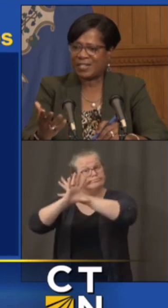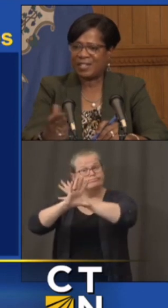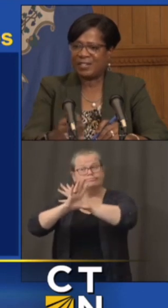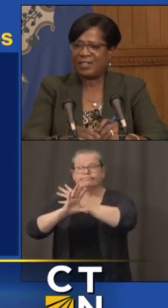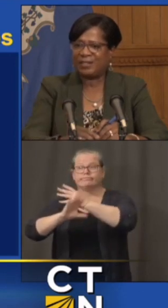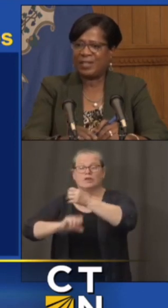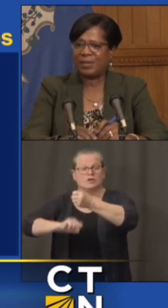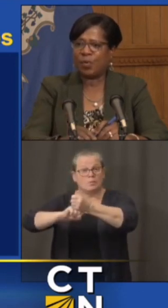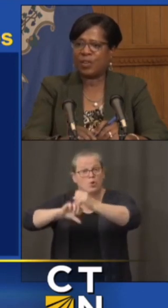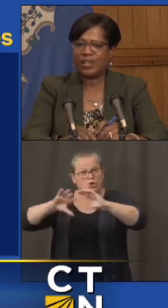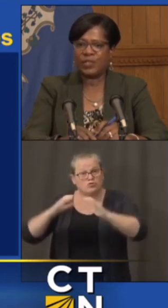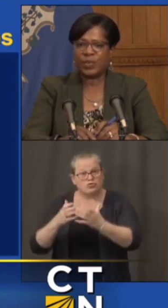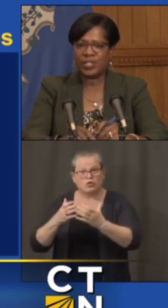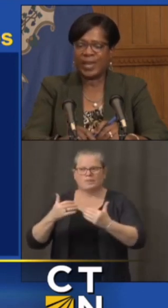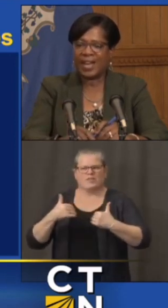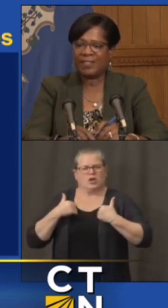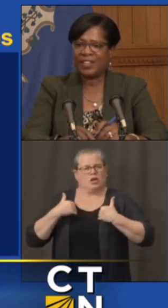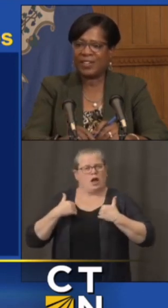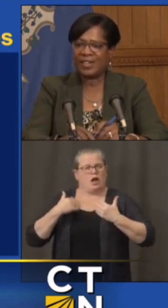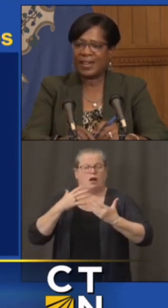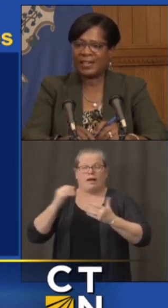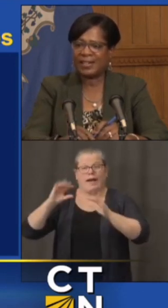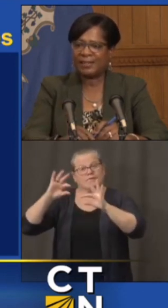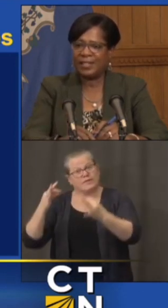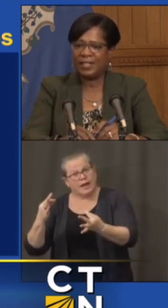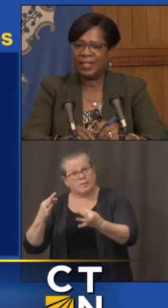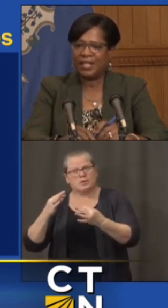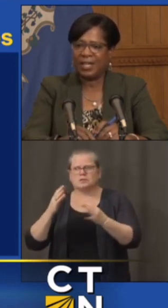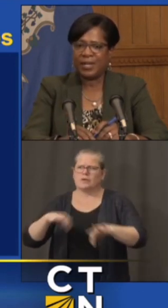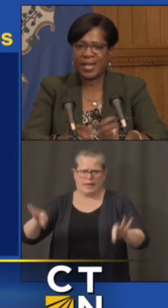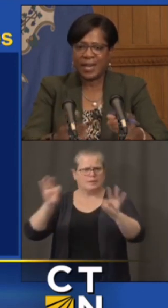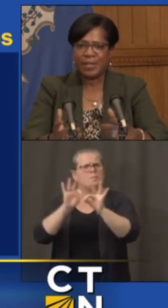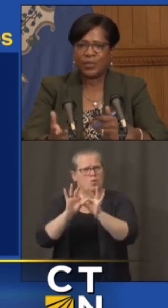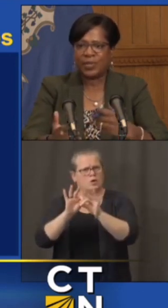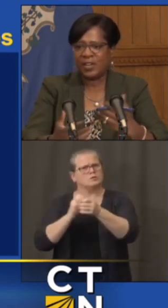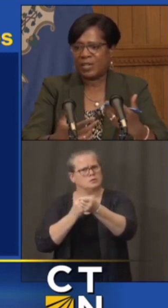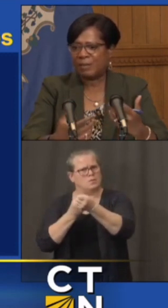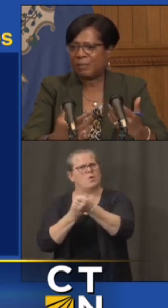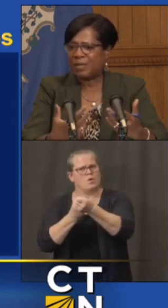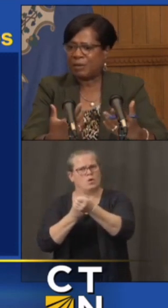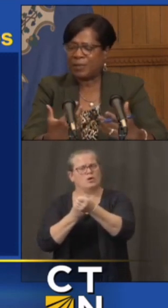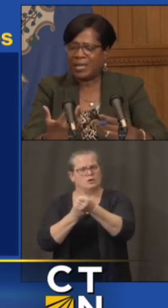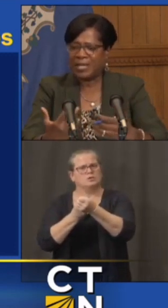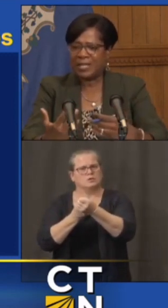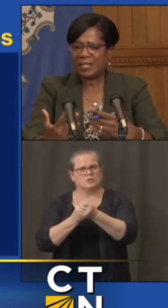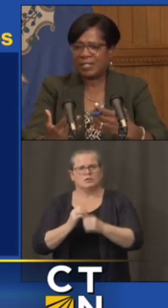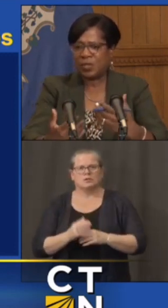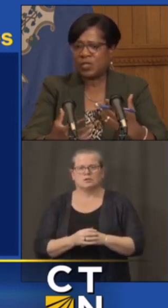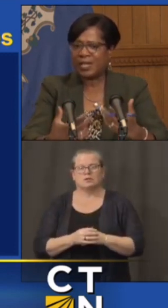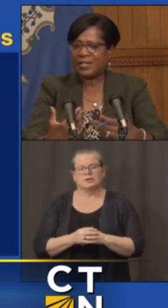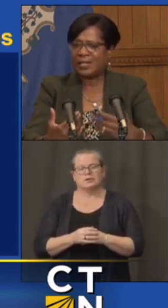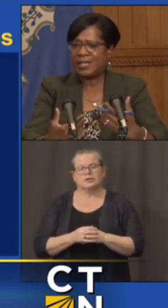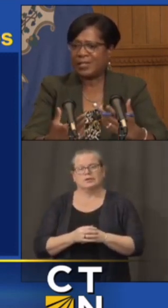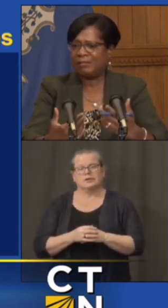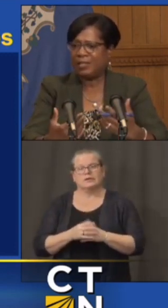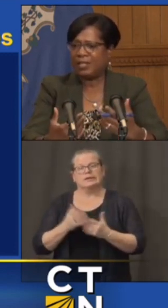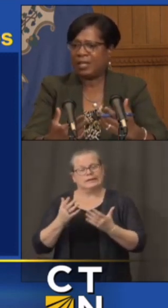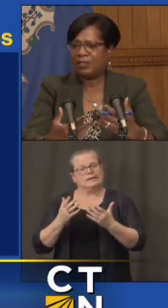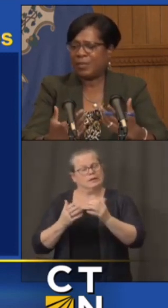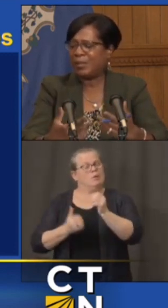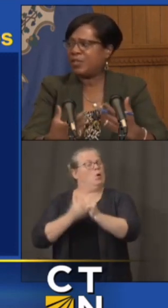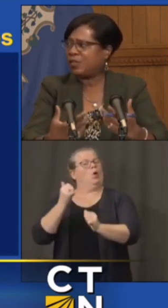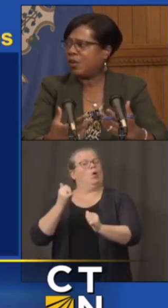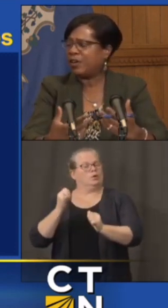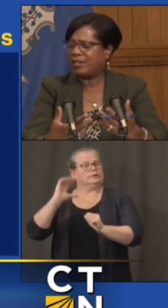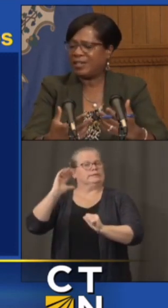that's an important resource that we have here in Connecticut. Again, because we're hearing that, being the social isolation